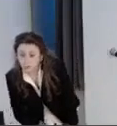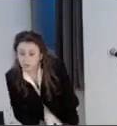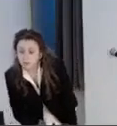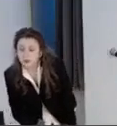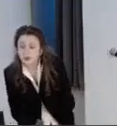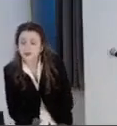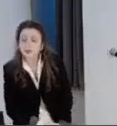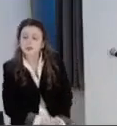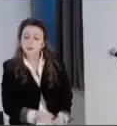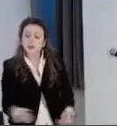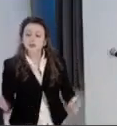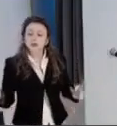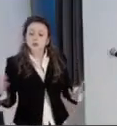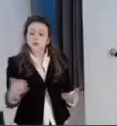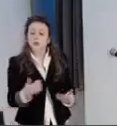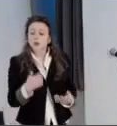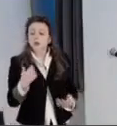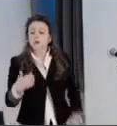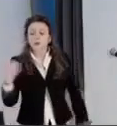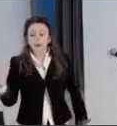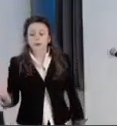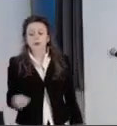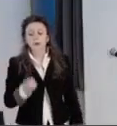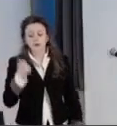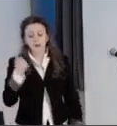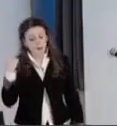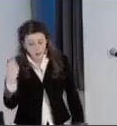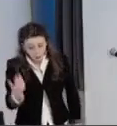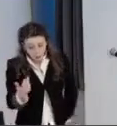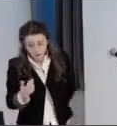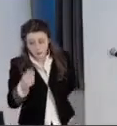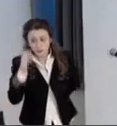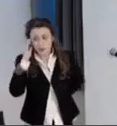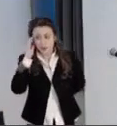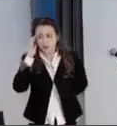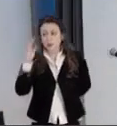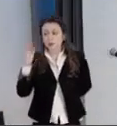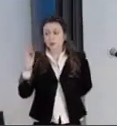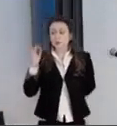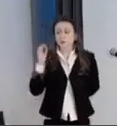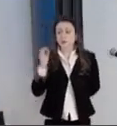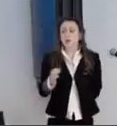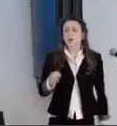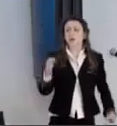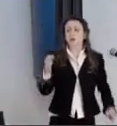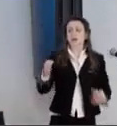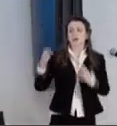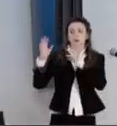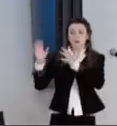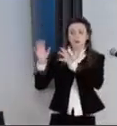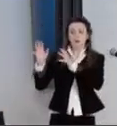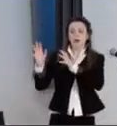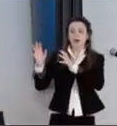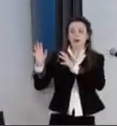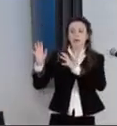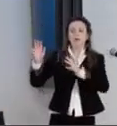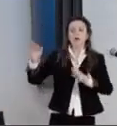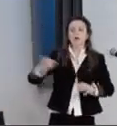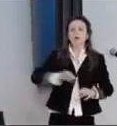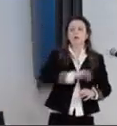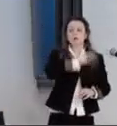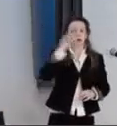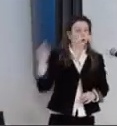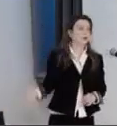So it is central that we appreciate the realness, namely the naturalness of pheasant claws, in order to appreciate the connection of this particular